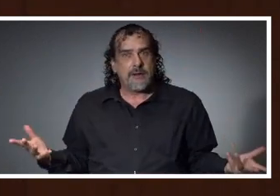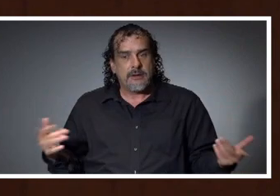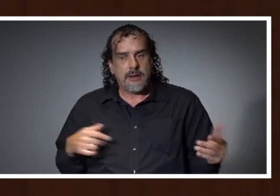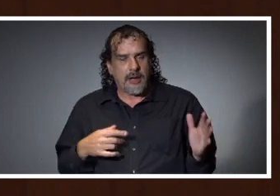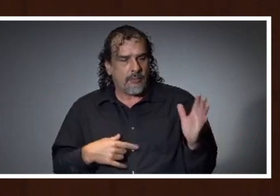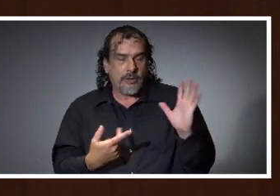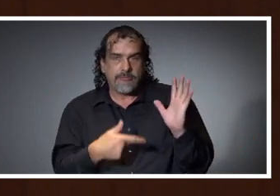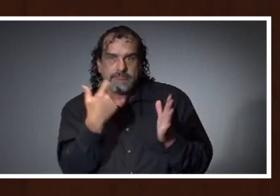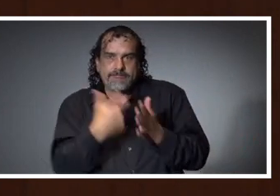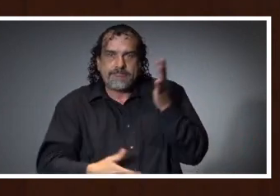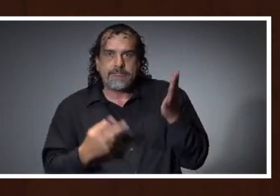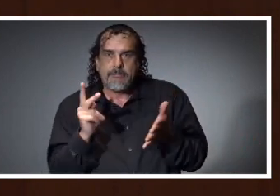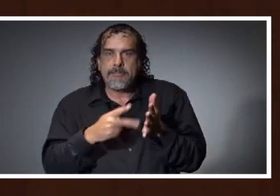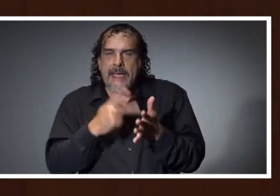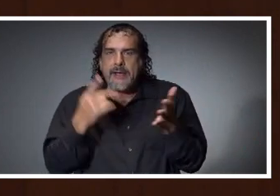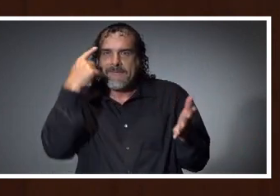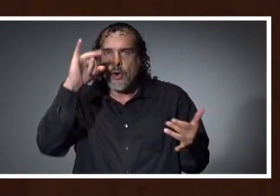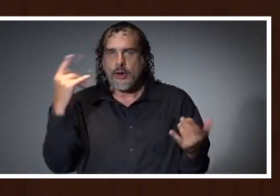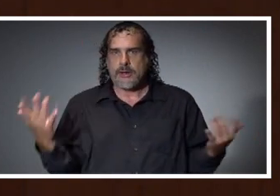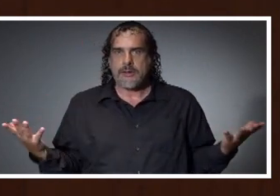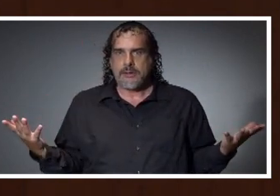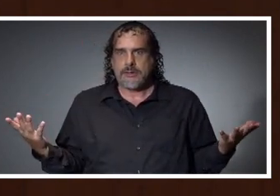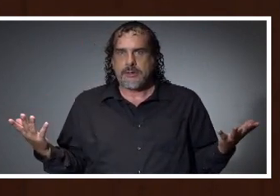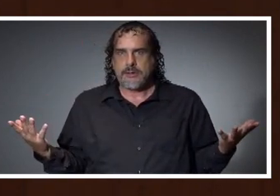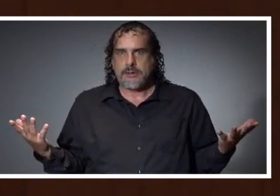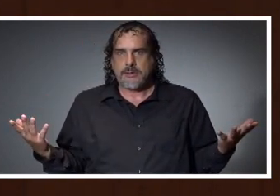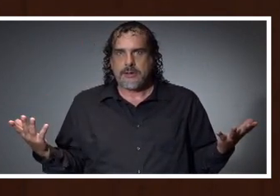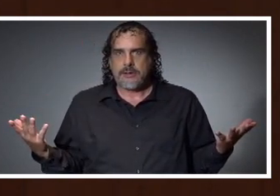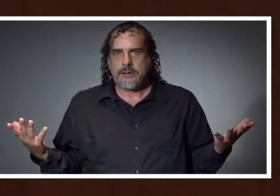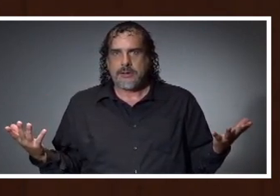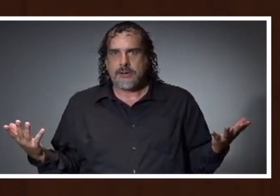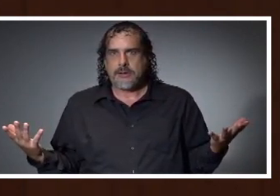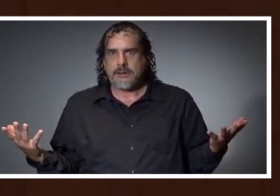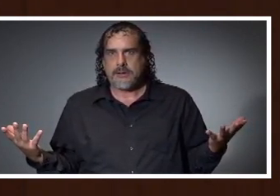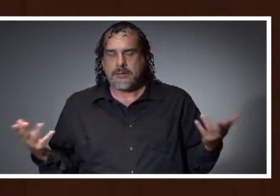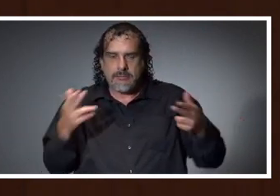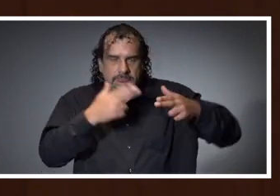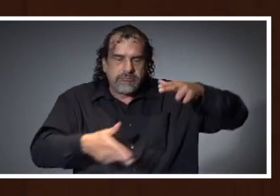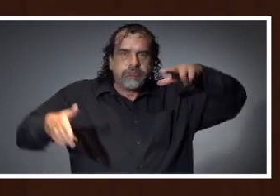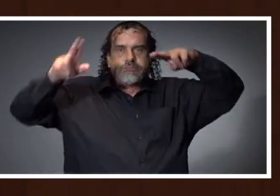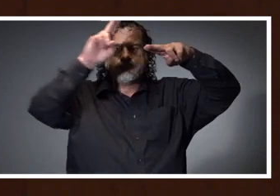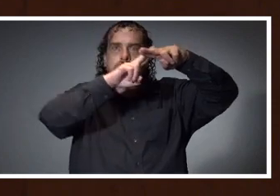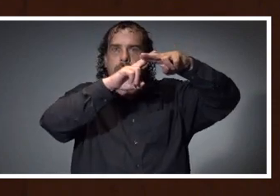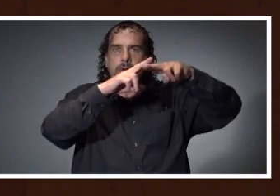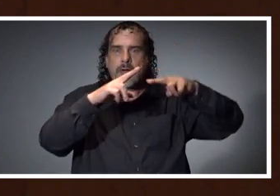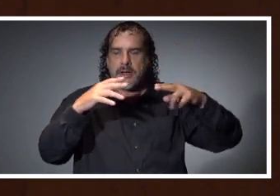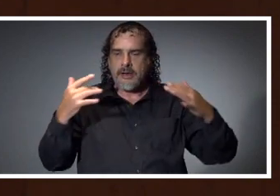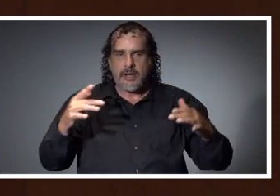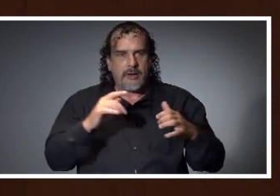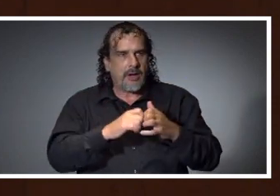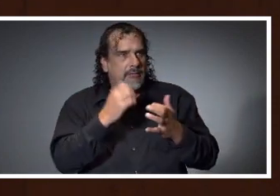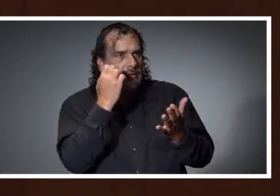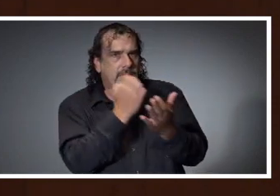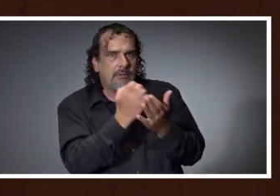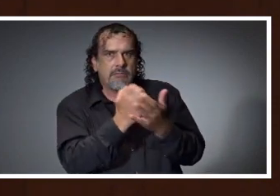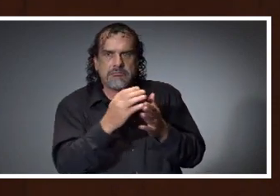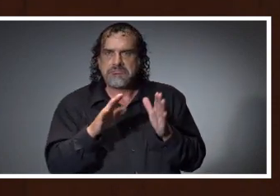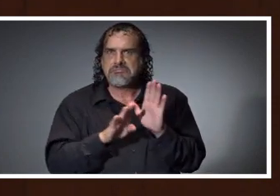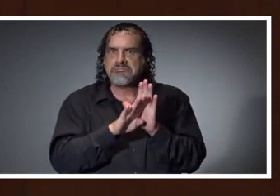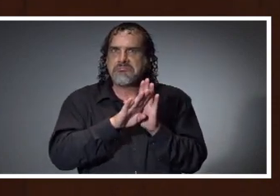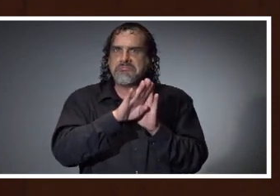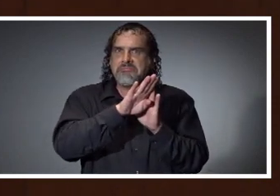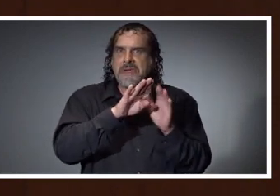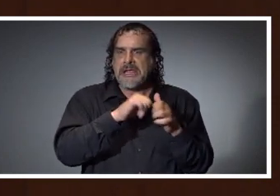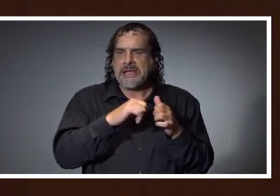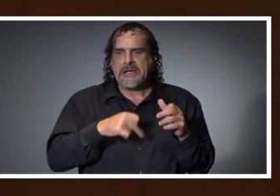for it. We're at a state where we have a, you know, mostly functional economy. People are doing some